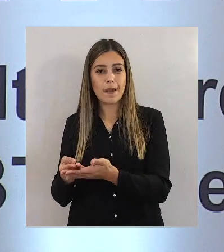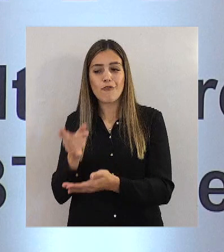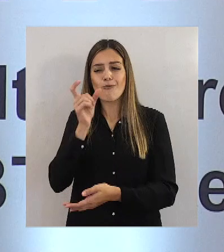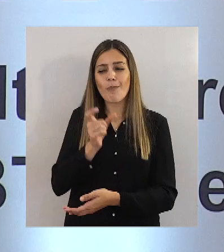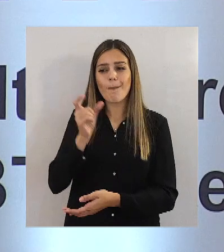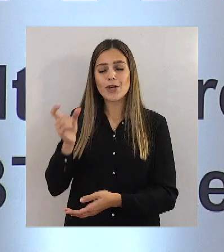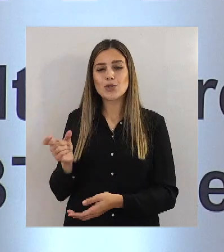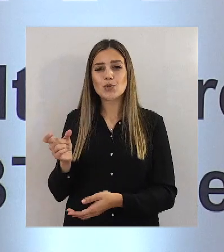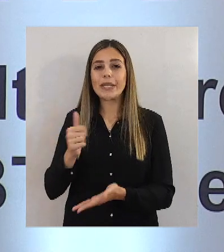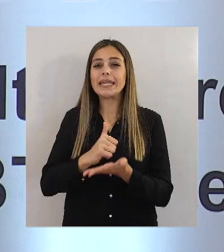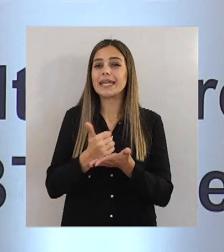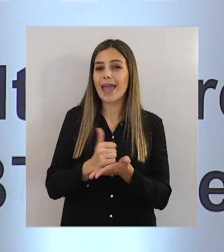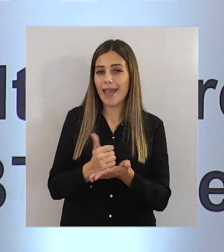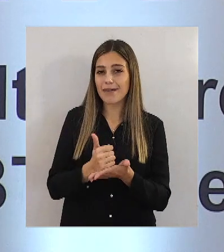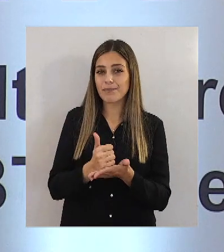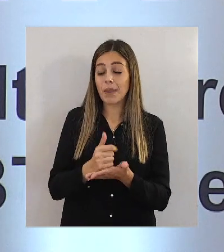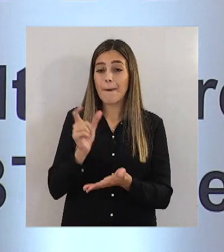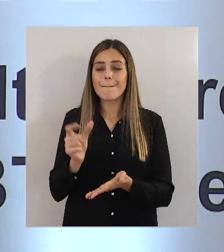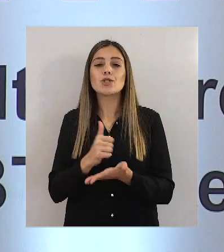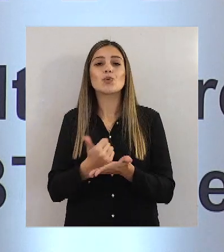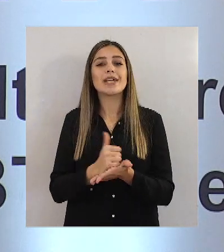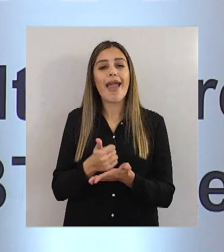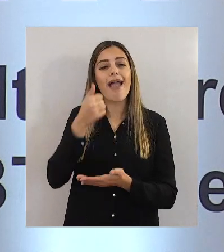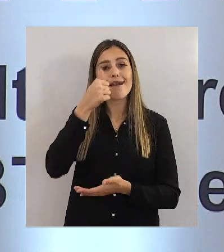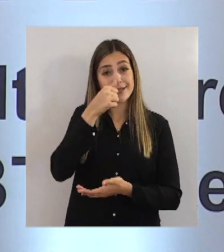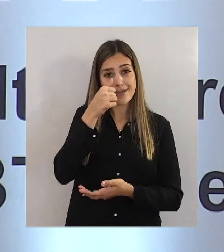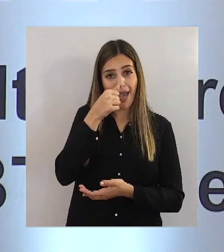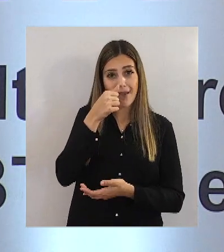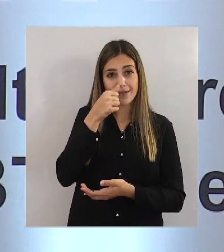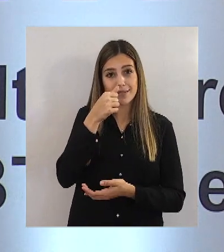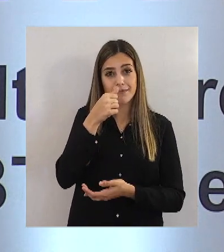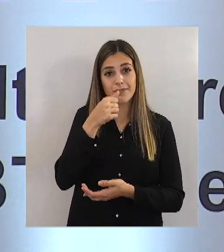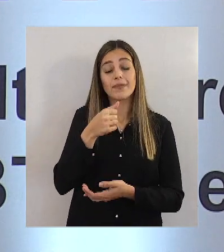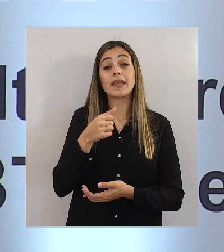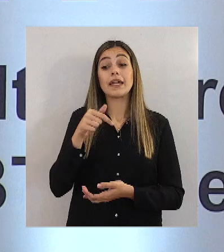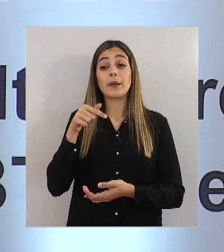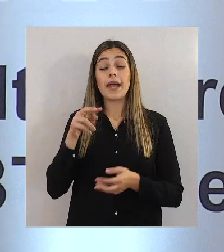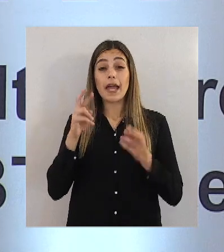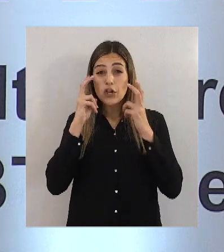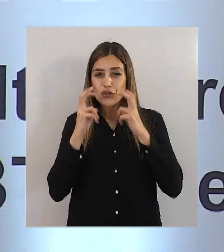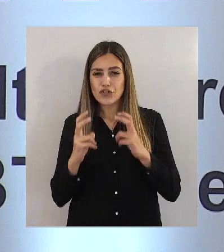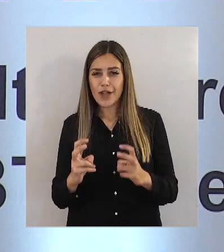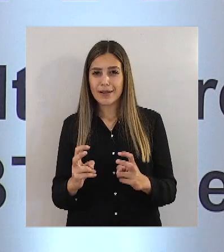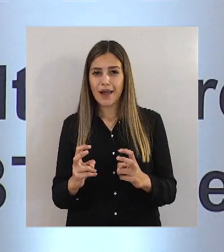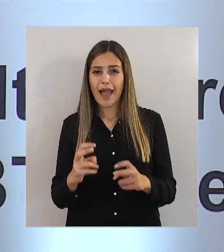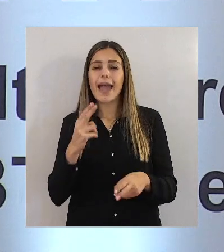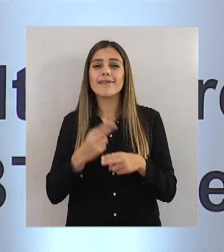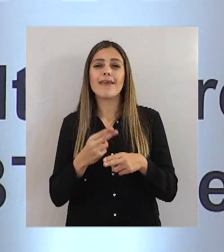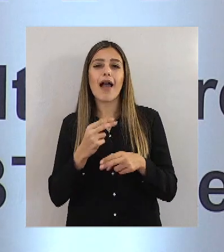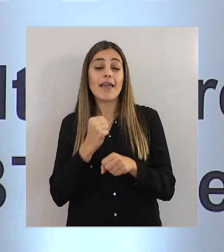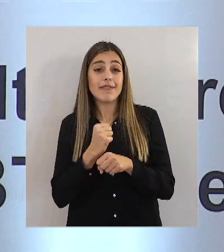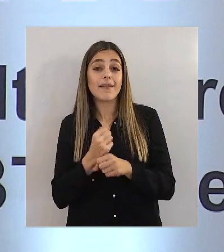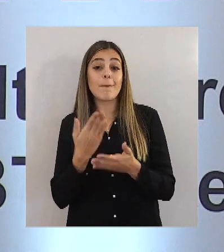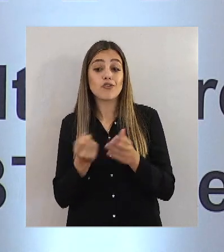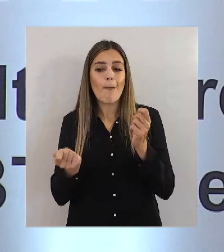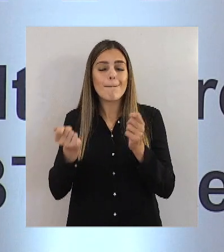who are sexually active. Research and innovation can help to change the situation we